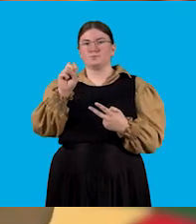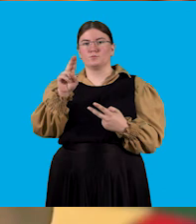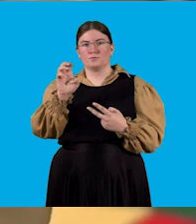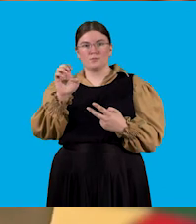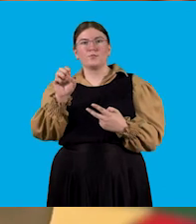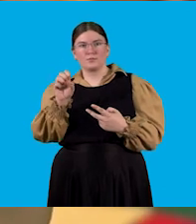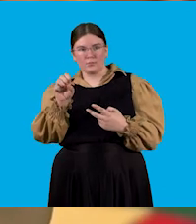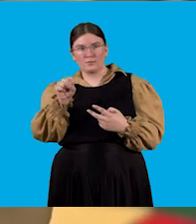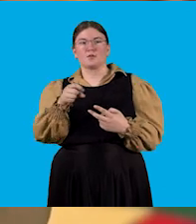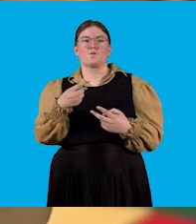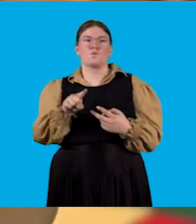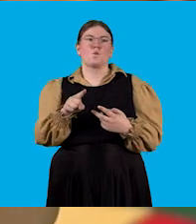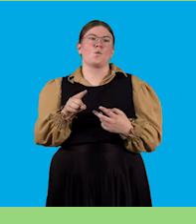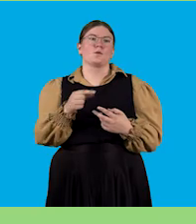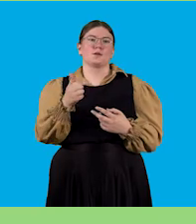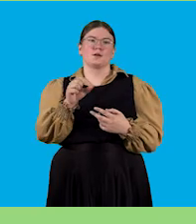components.